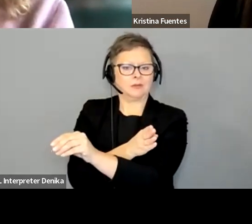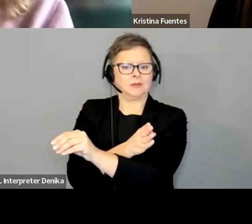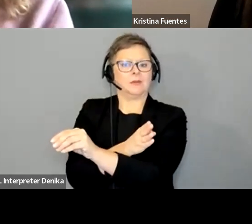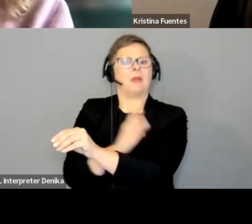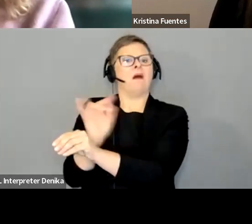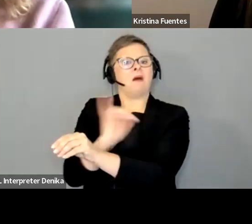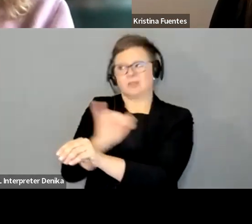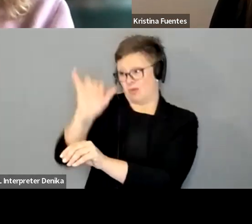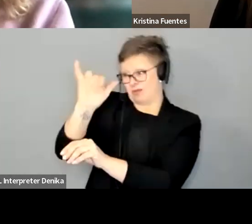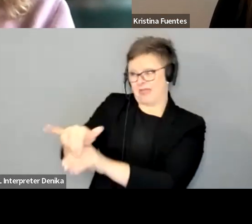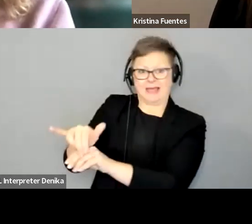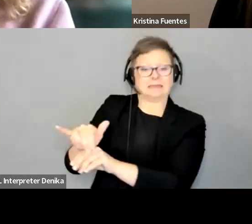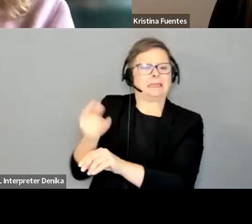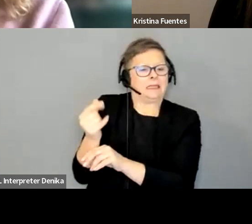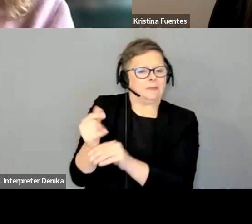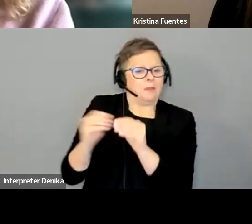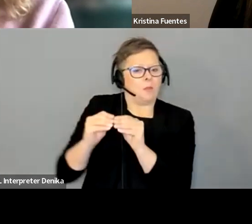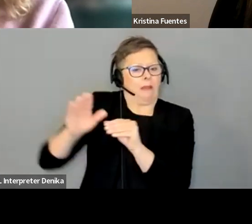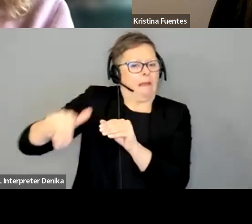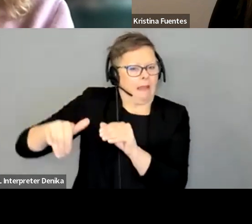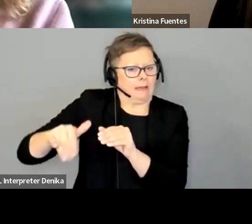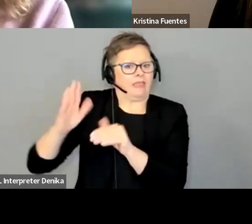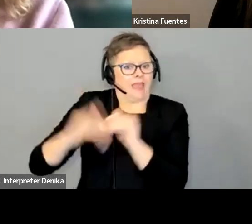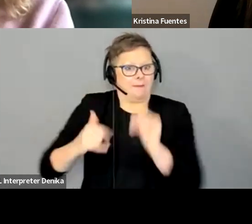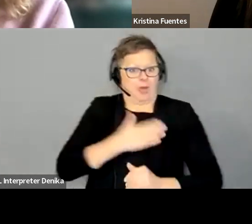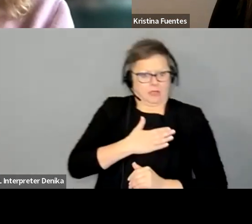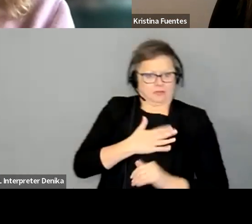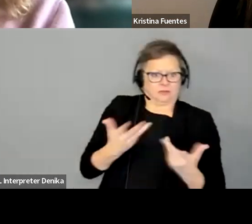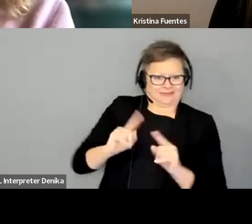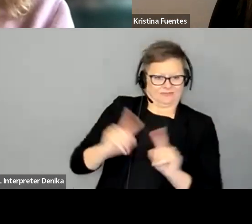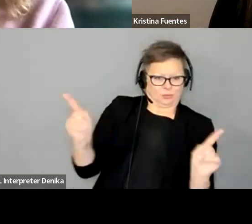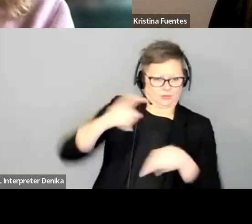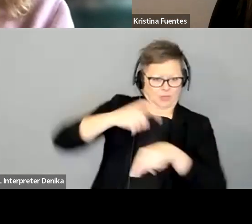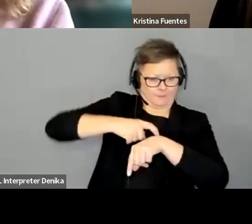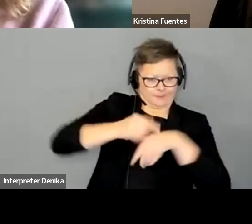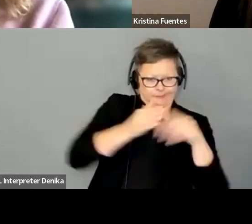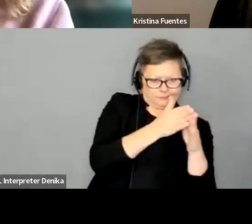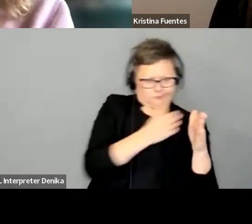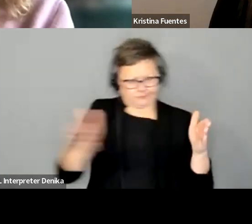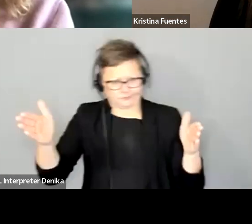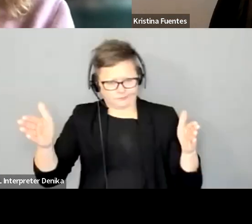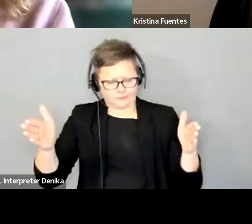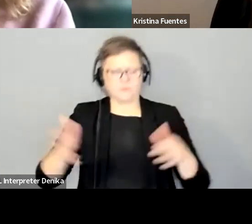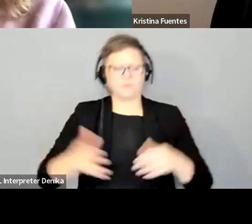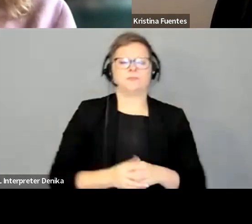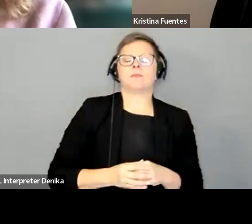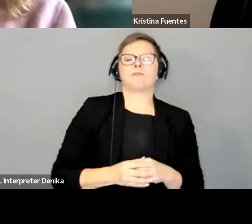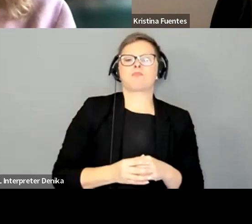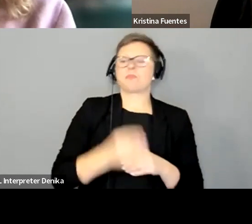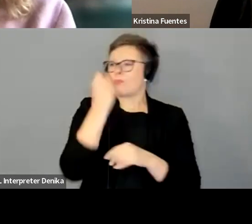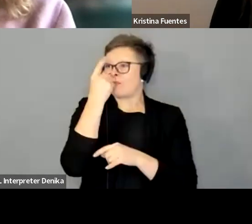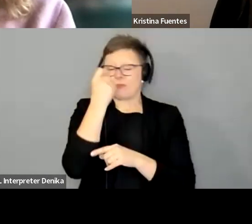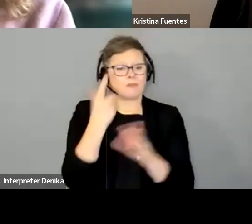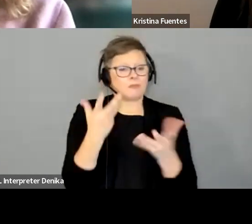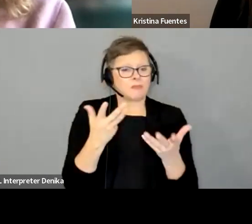a later stage, which is great. But also, I think it was interesting how few of the studies that we found spoke again about